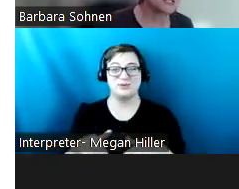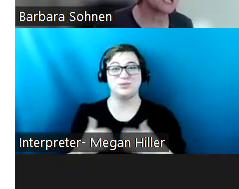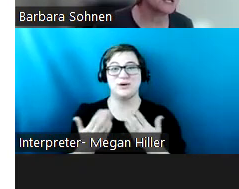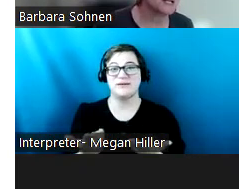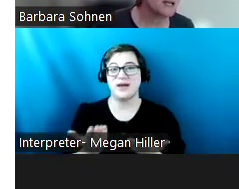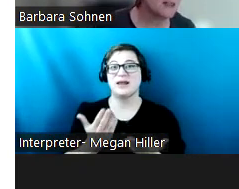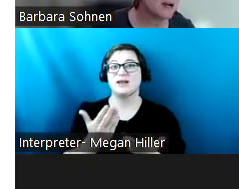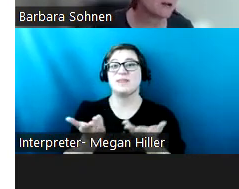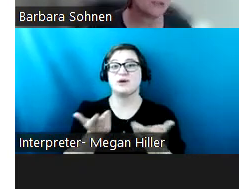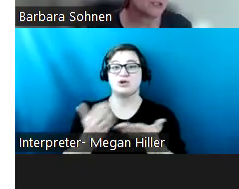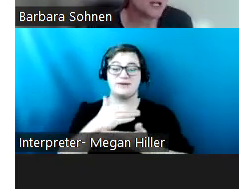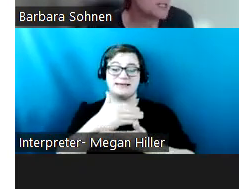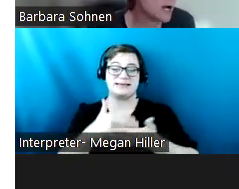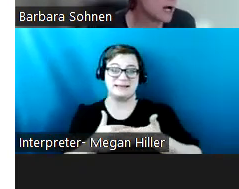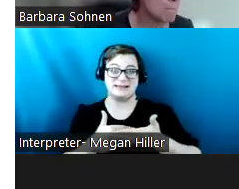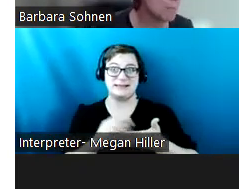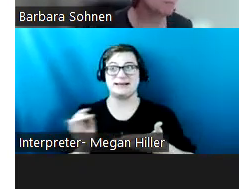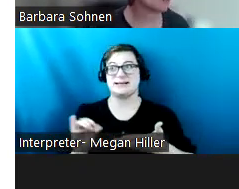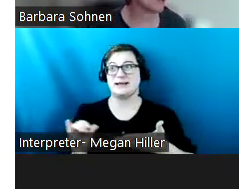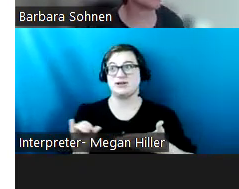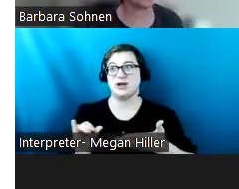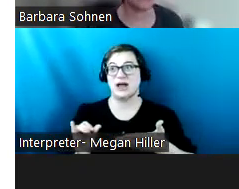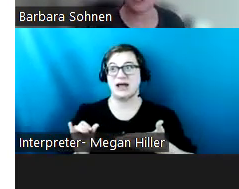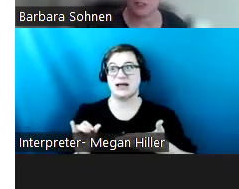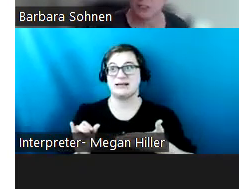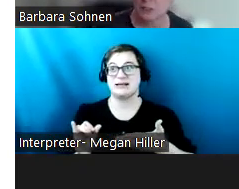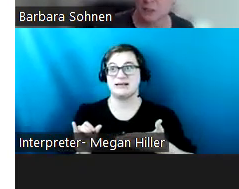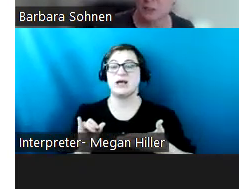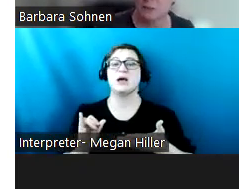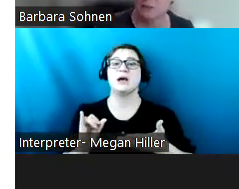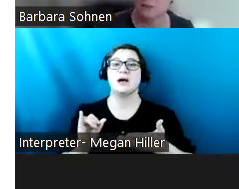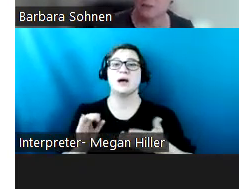services listed there, such as mobile crisis services?